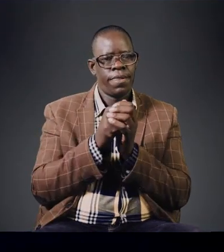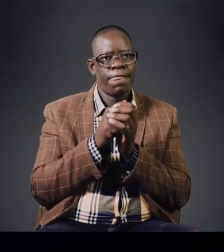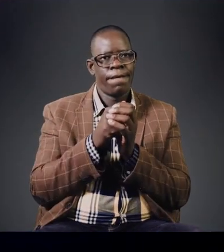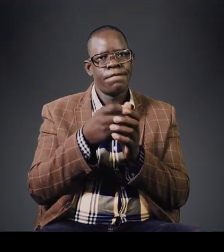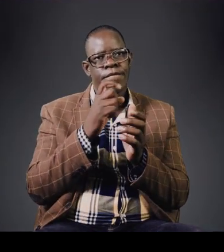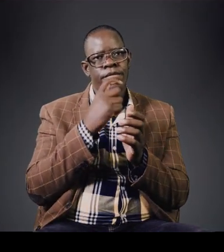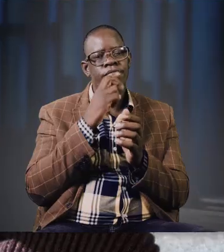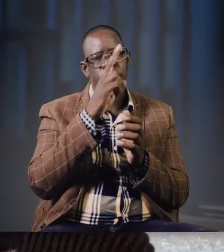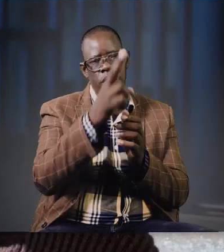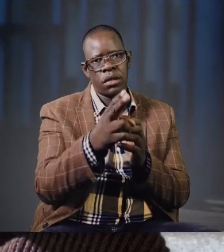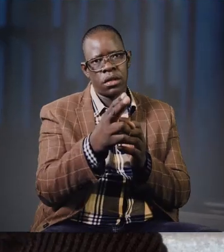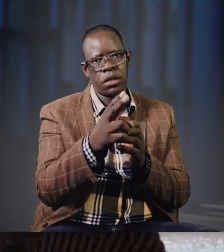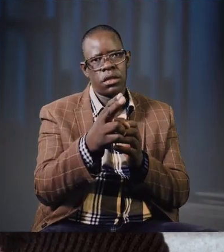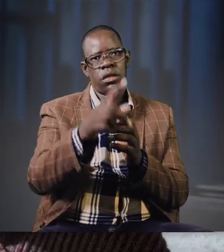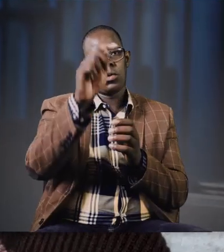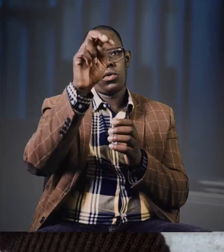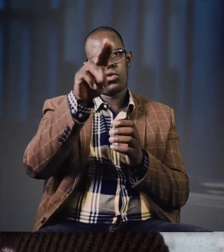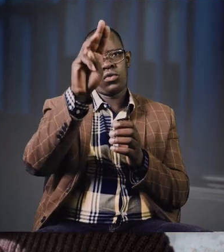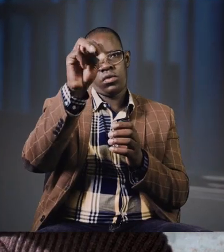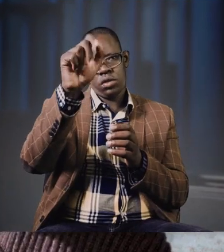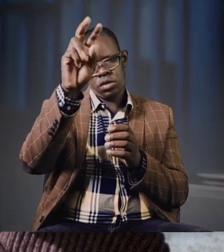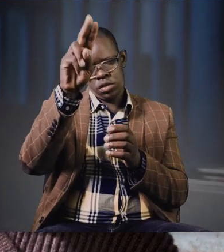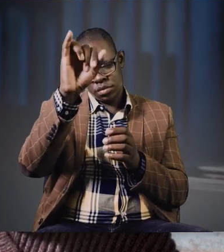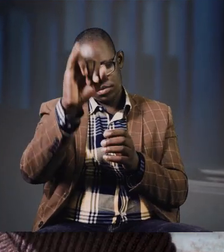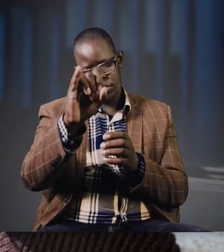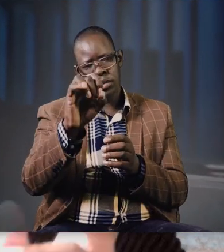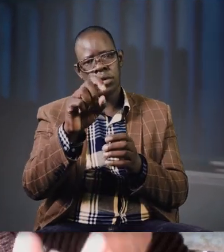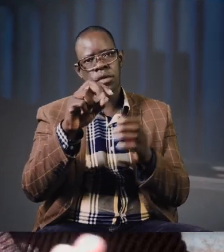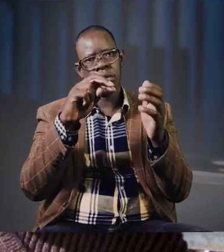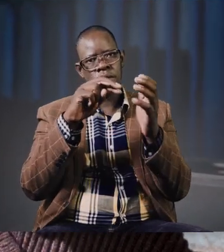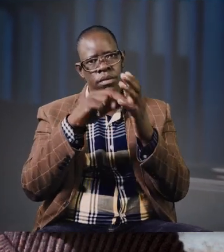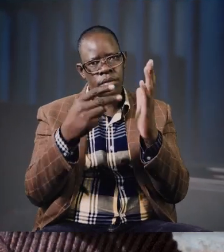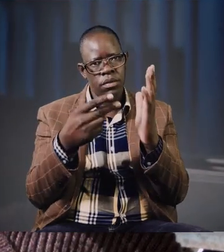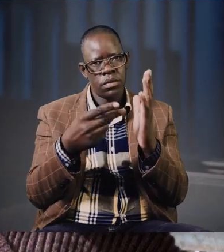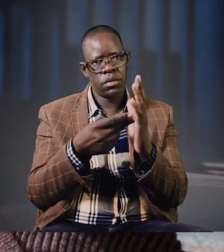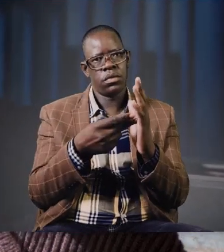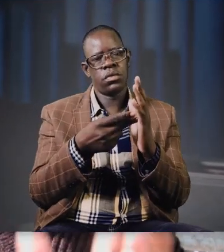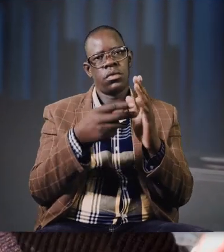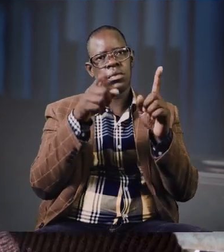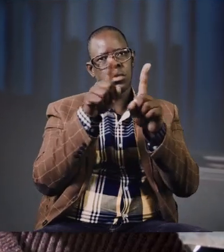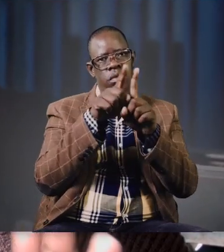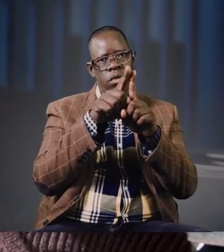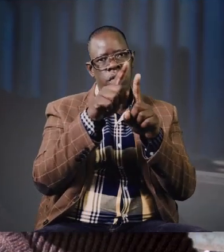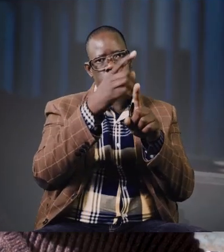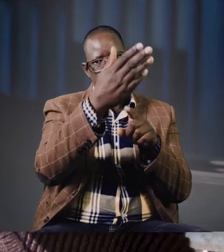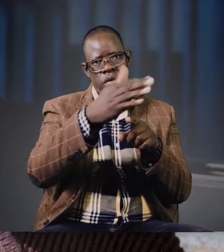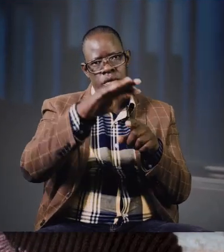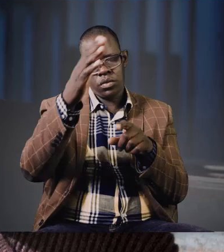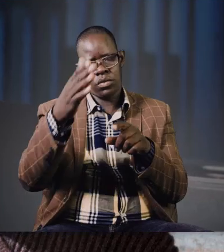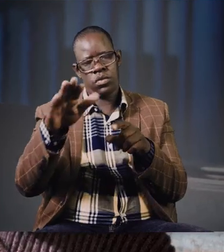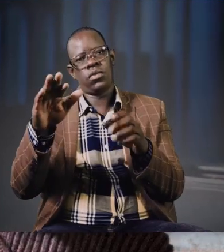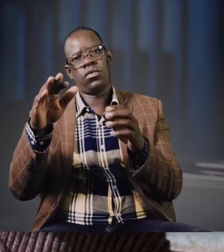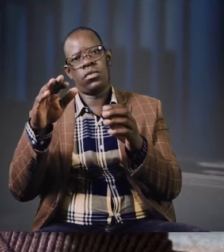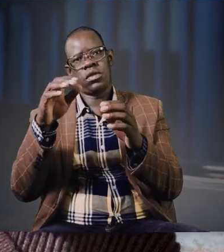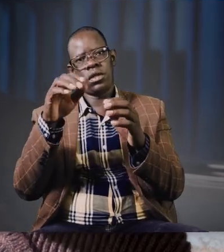To answer your question, Kumbado, tsunamis are enormous waves which are caused by undersea earthquakes. Now, the shock wave releases a huge